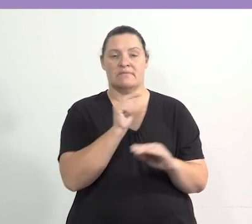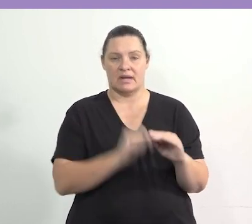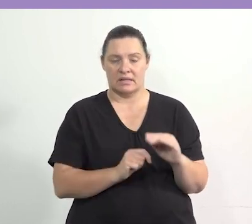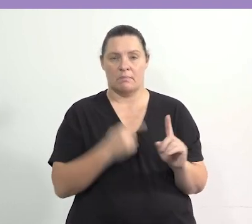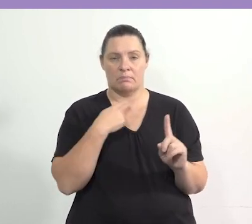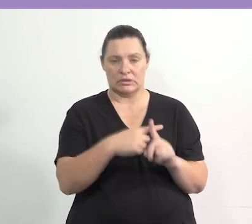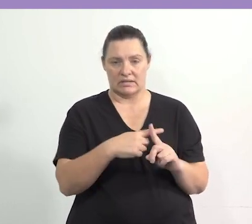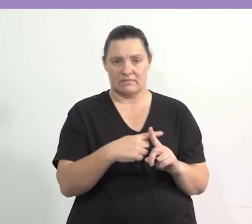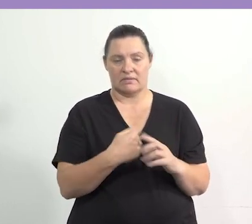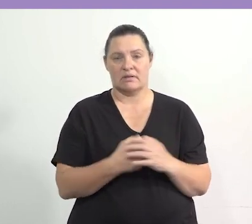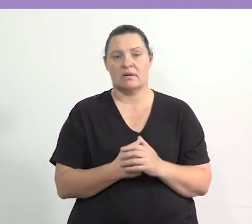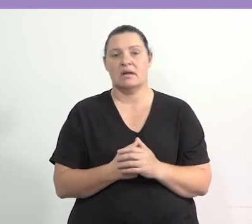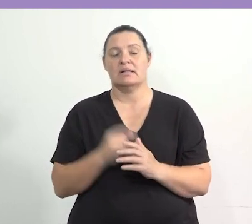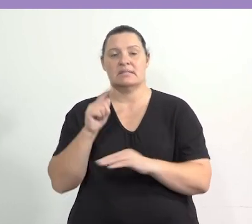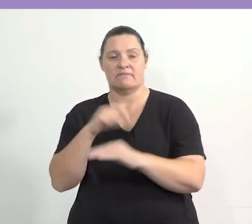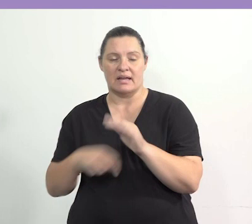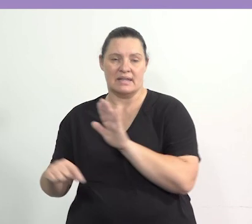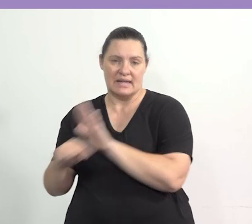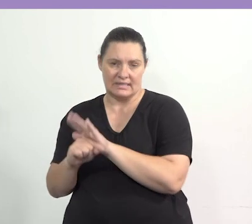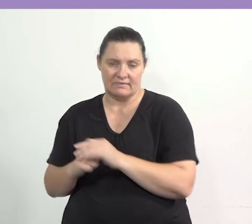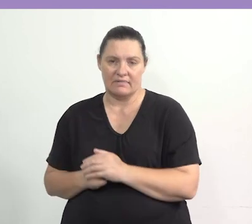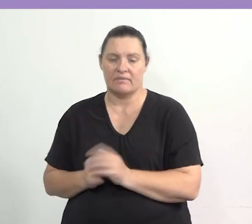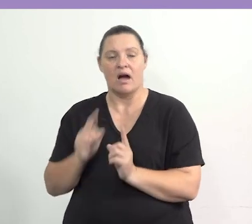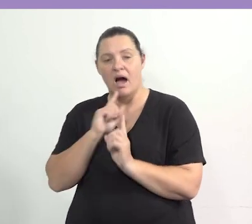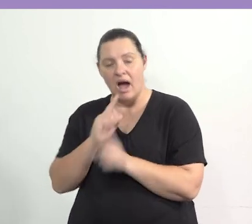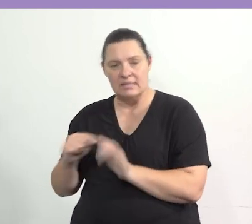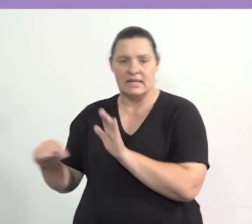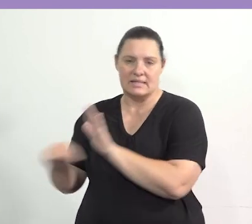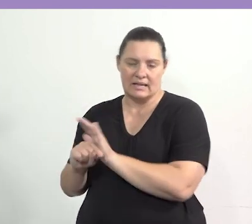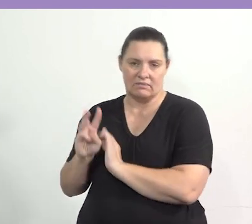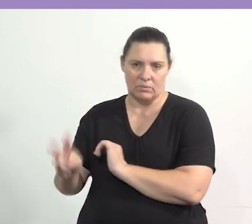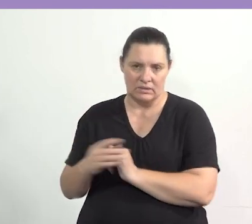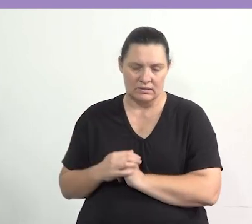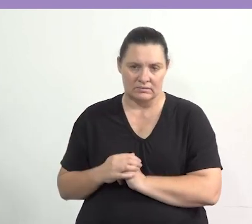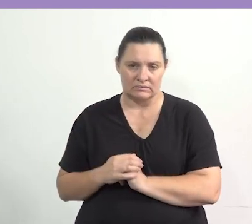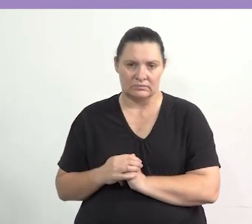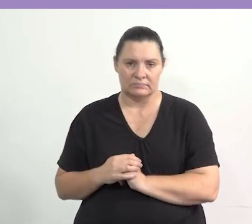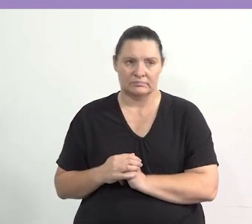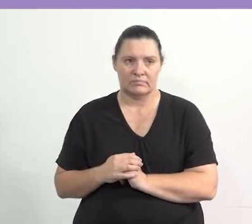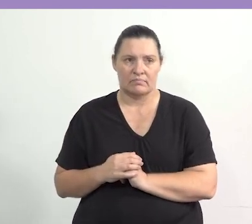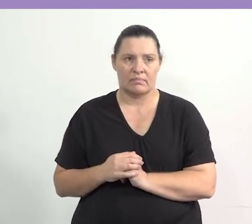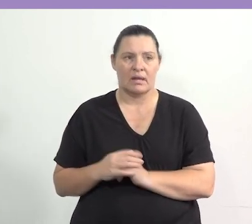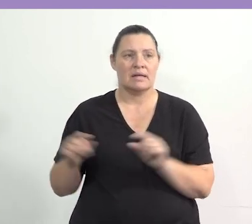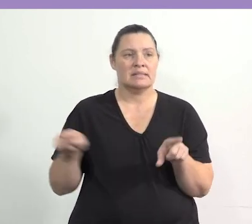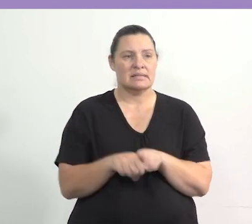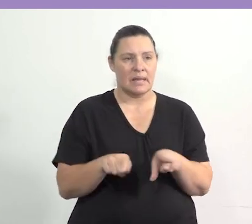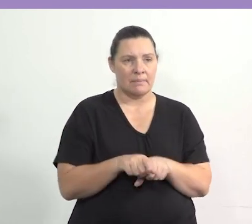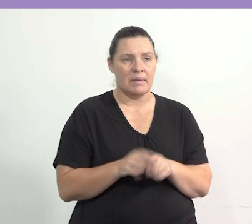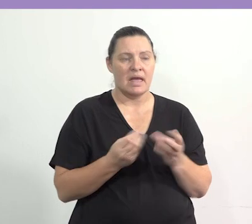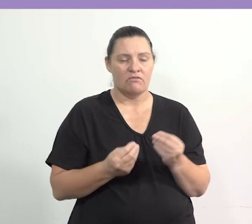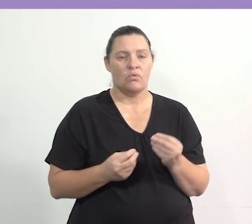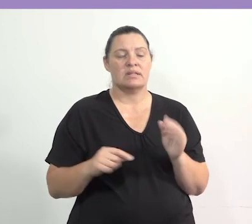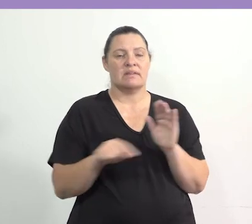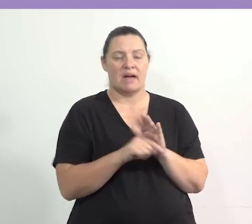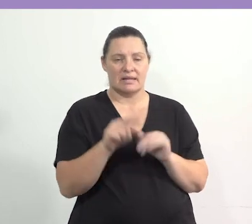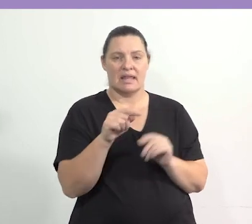divide a positive divided with a negative, then the answer is going to be negative. Now, the same is true when